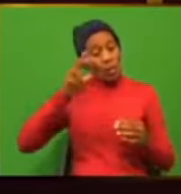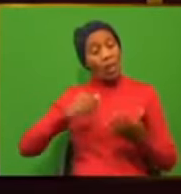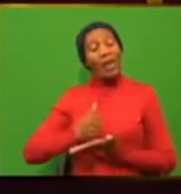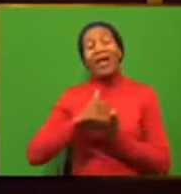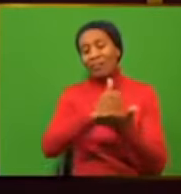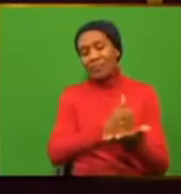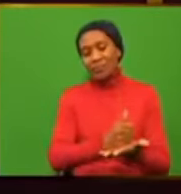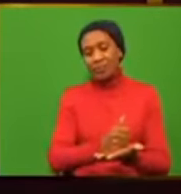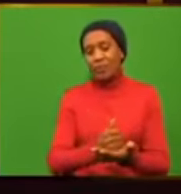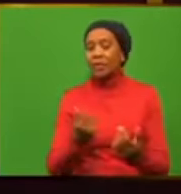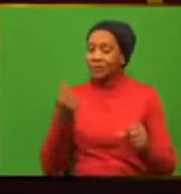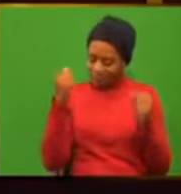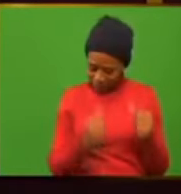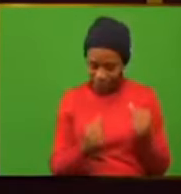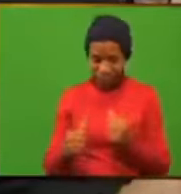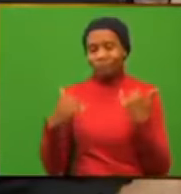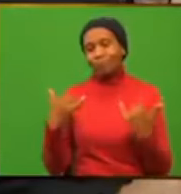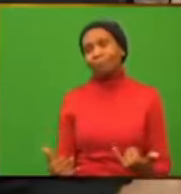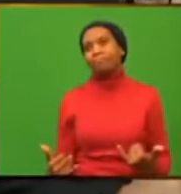not changed.